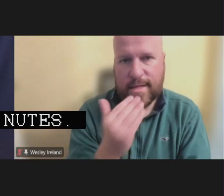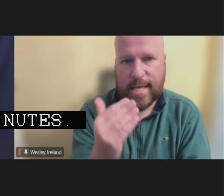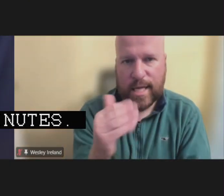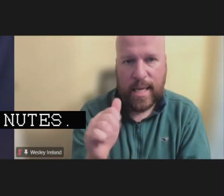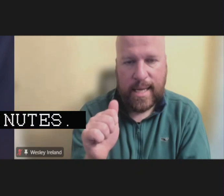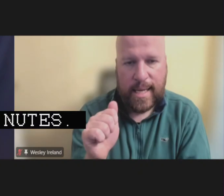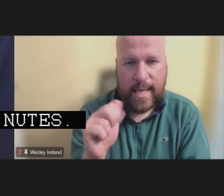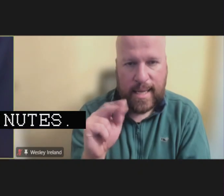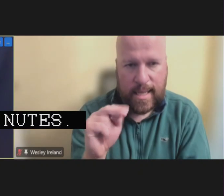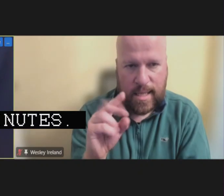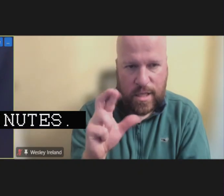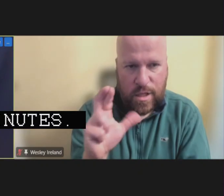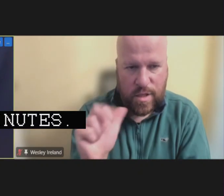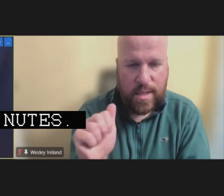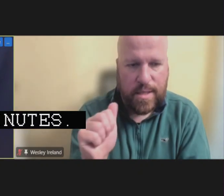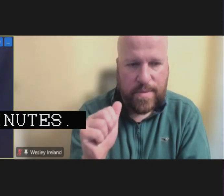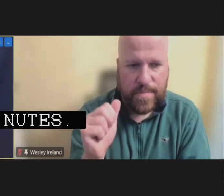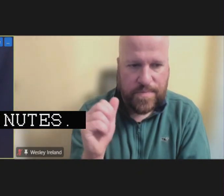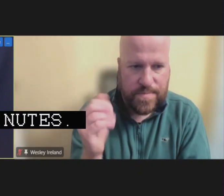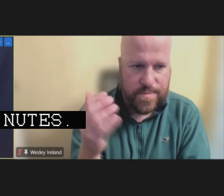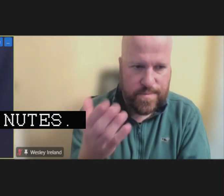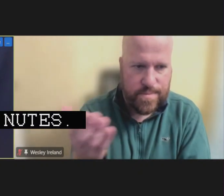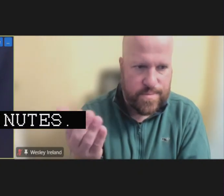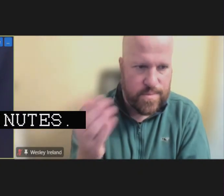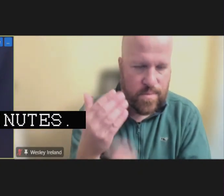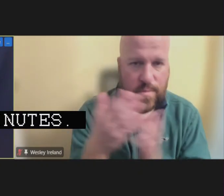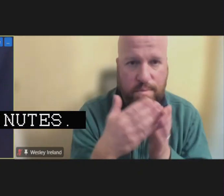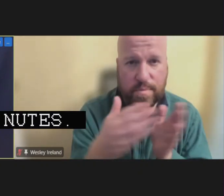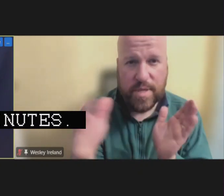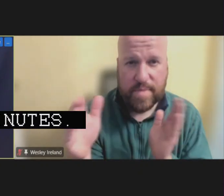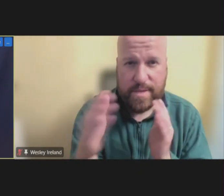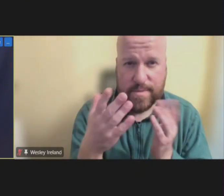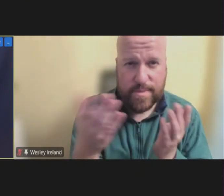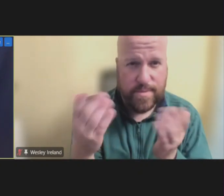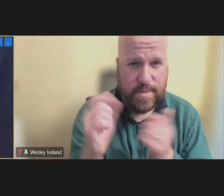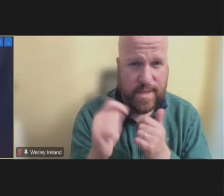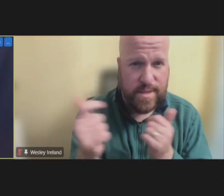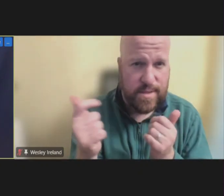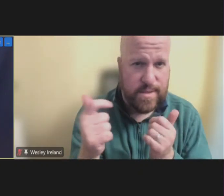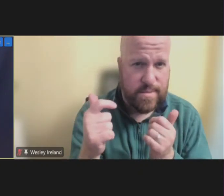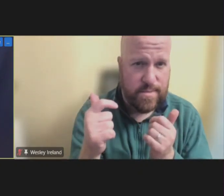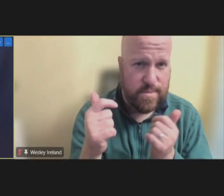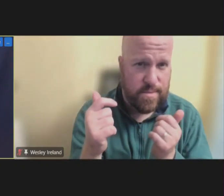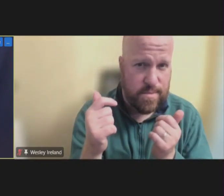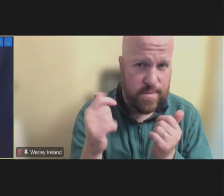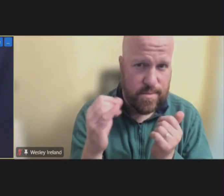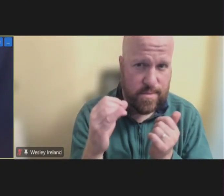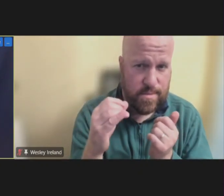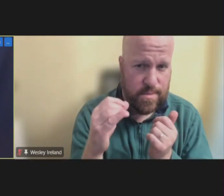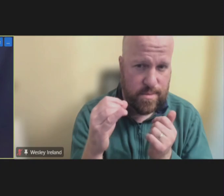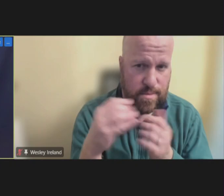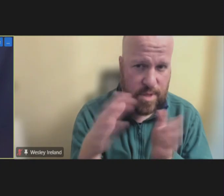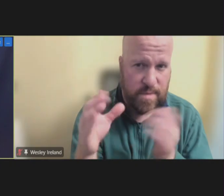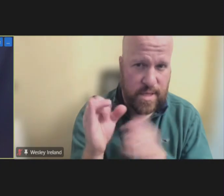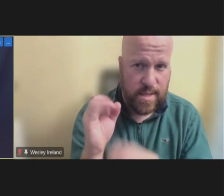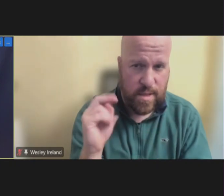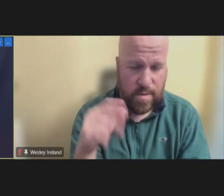Thank you, Andrea. This is Wes. So So we're open for public